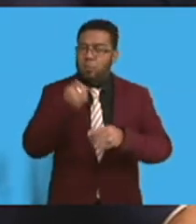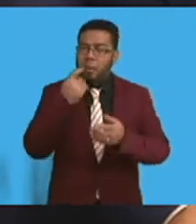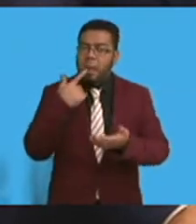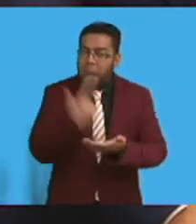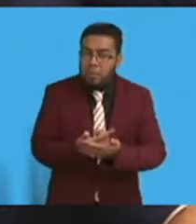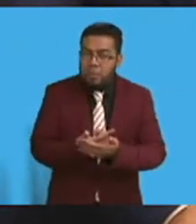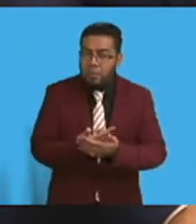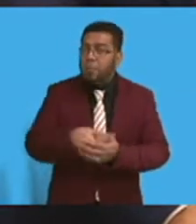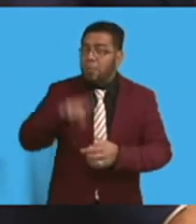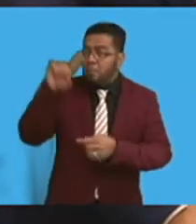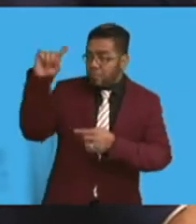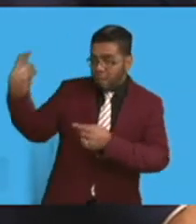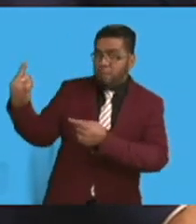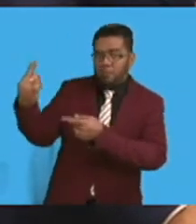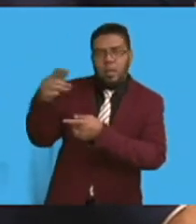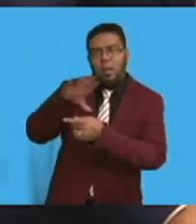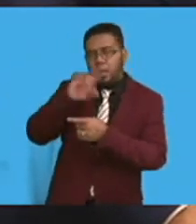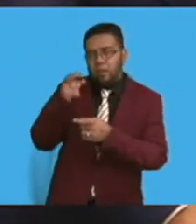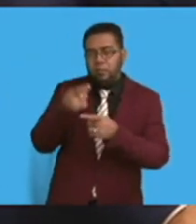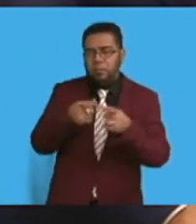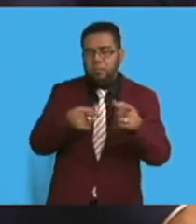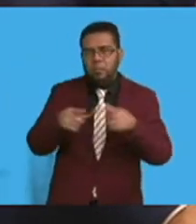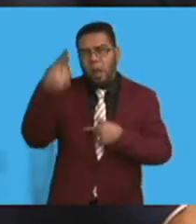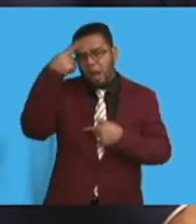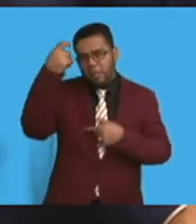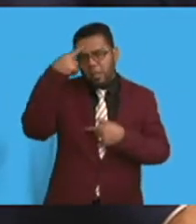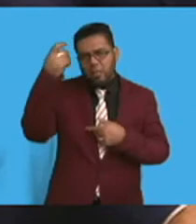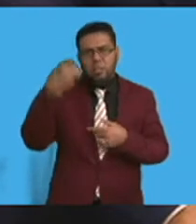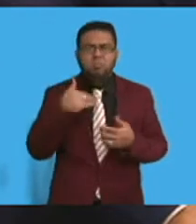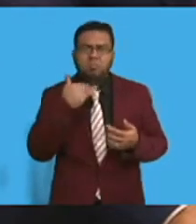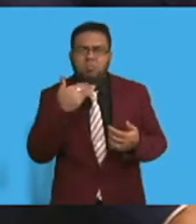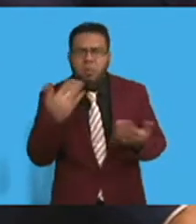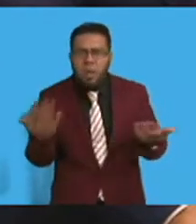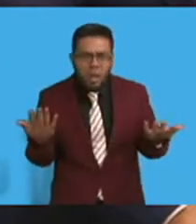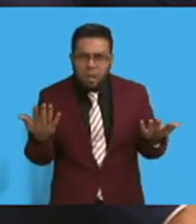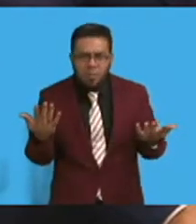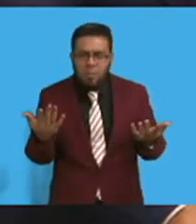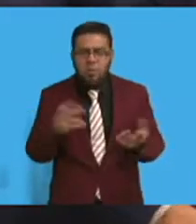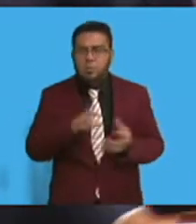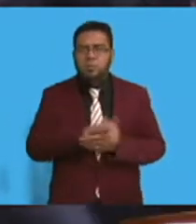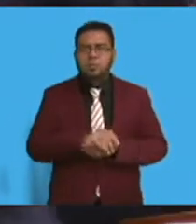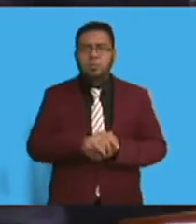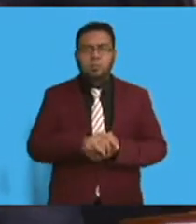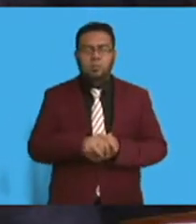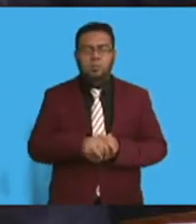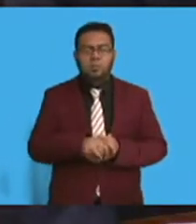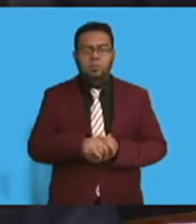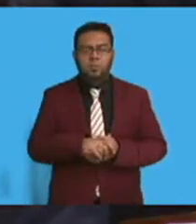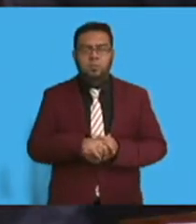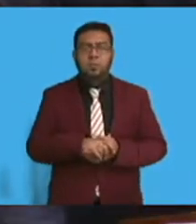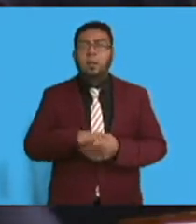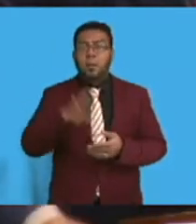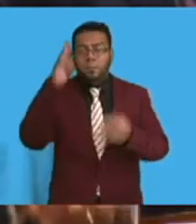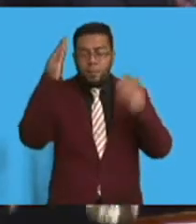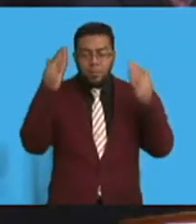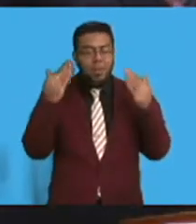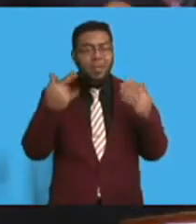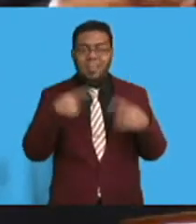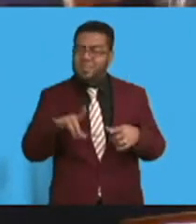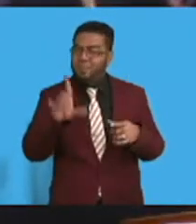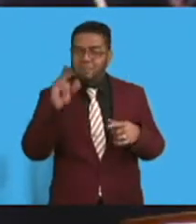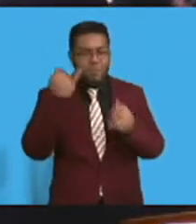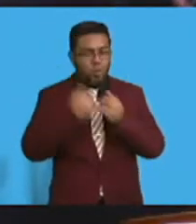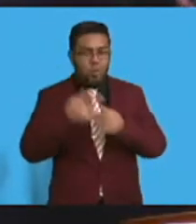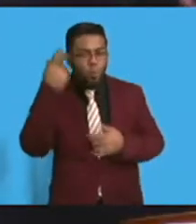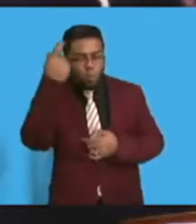they themselves never had the vision, the know-how, the political will, or the ambition to deliver for Fiji. And Madam Speaker, that's deeply concerning.